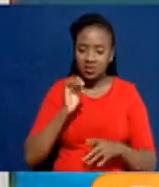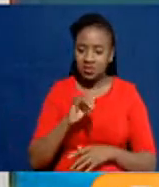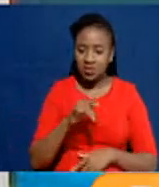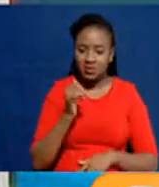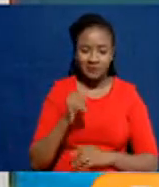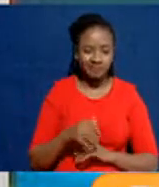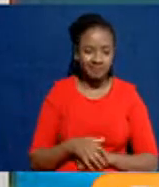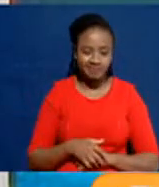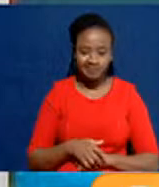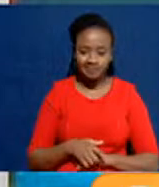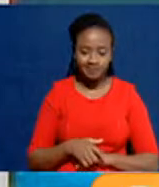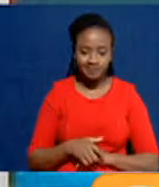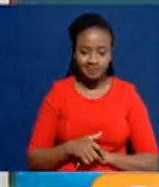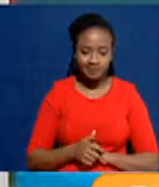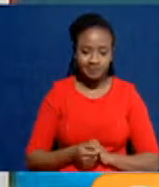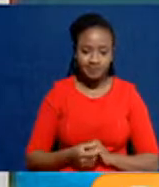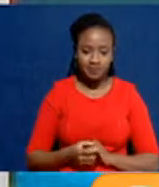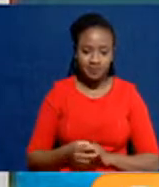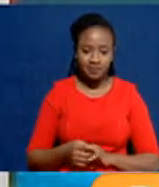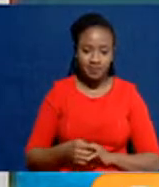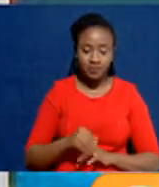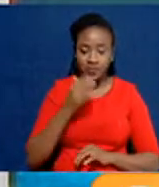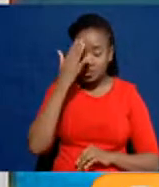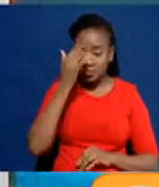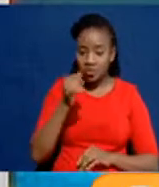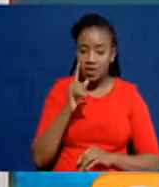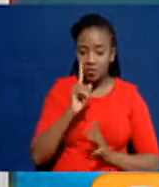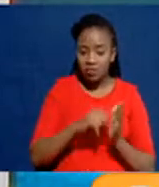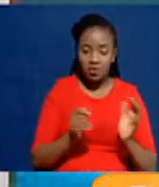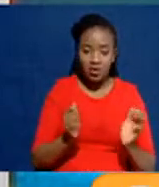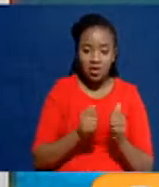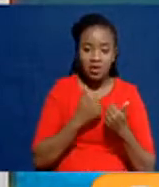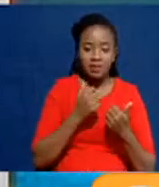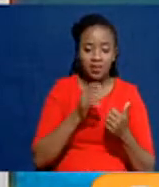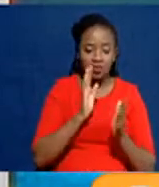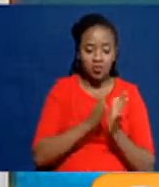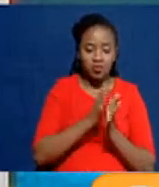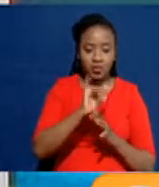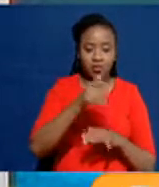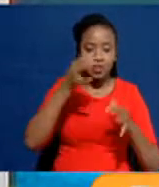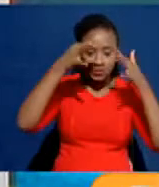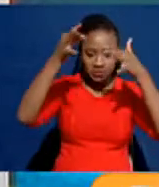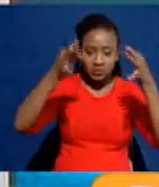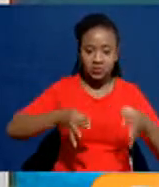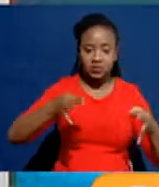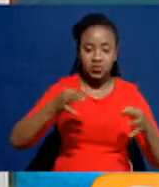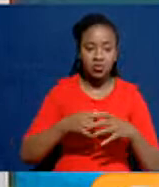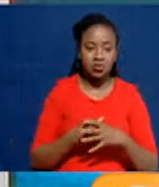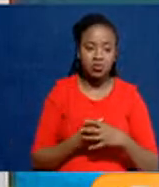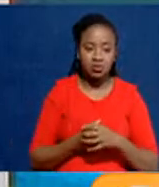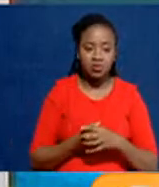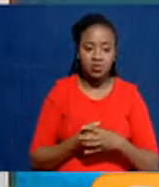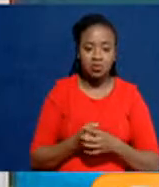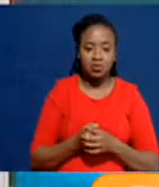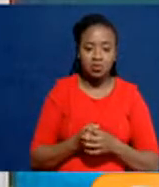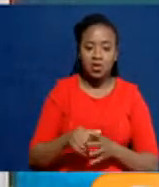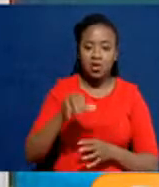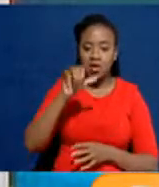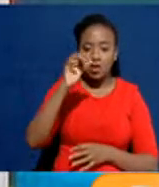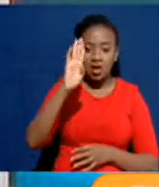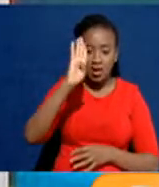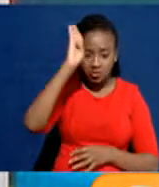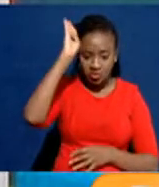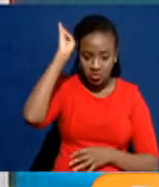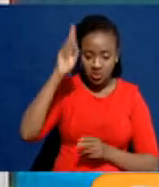I am not a lawyer, but I don't think that's how it works. Because what happened to the Justice Bremer decision is that the Attorney General at that time, Paul